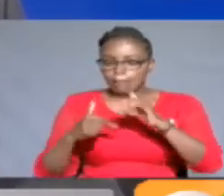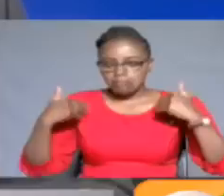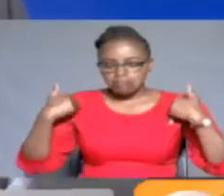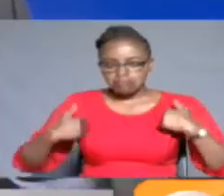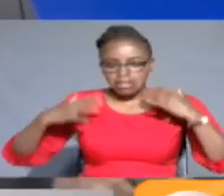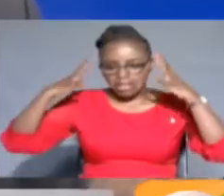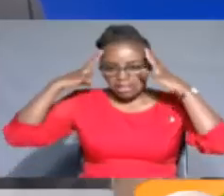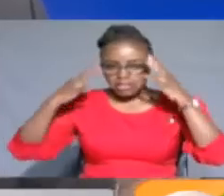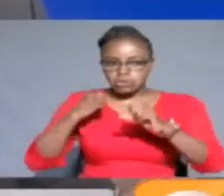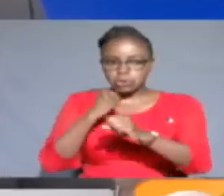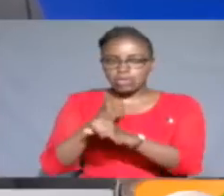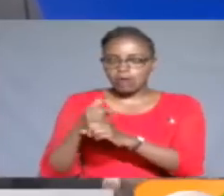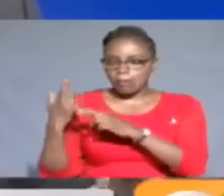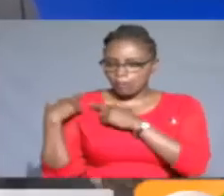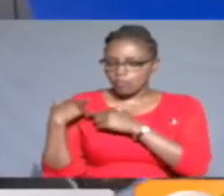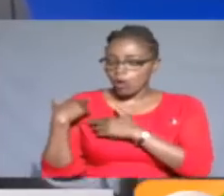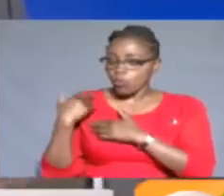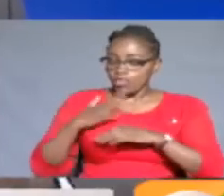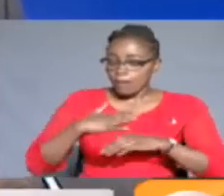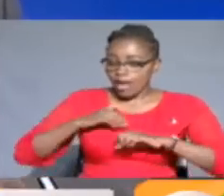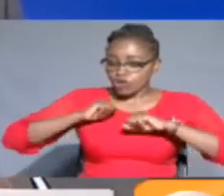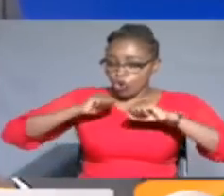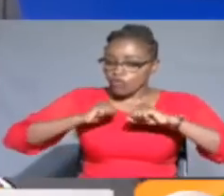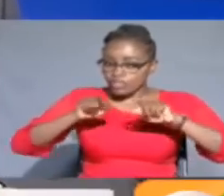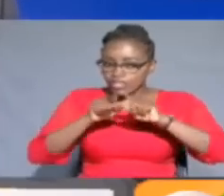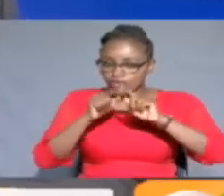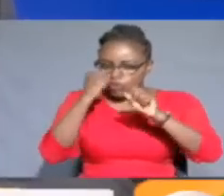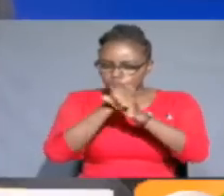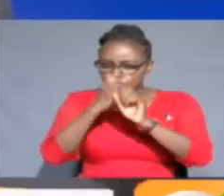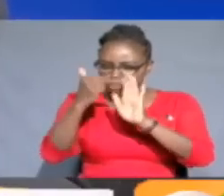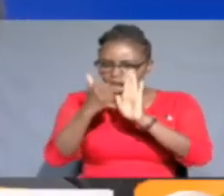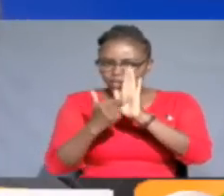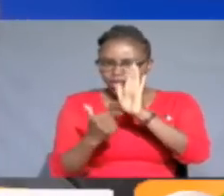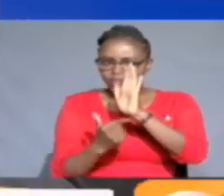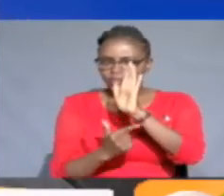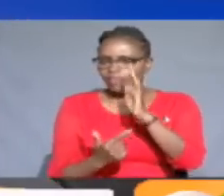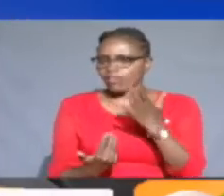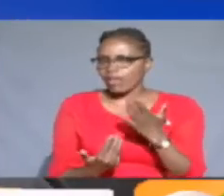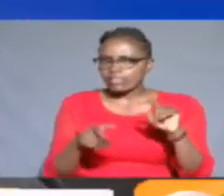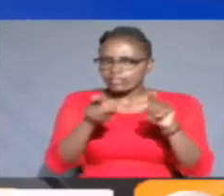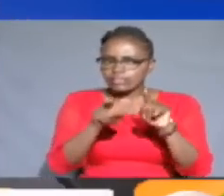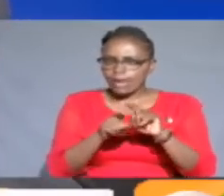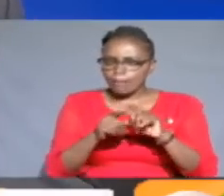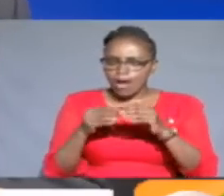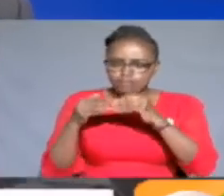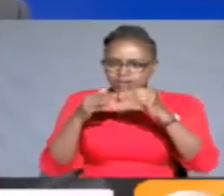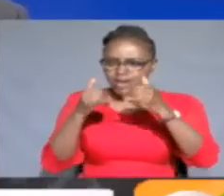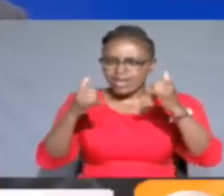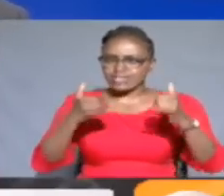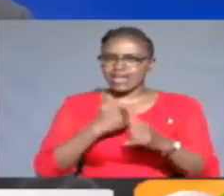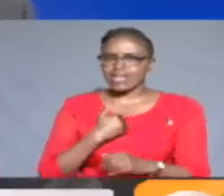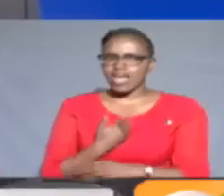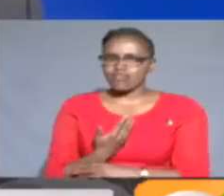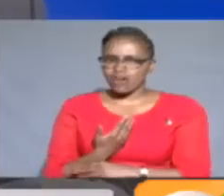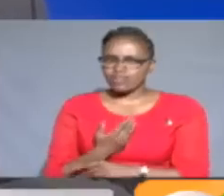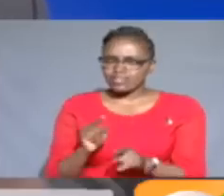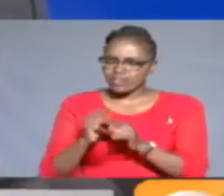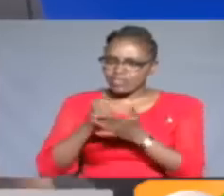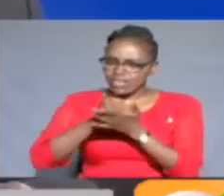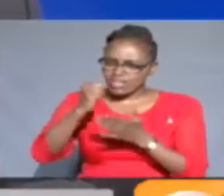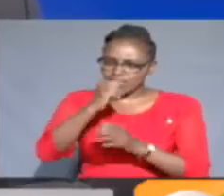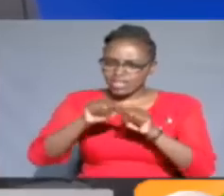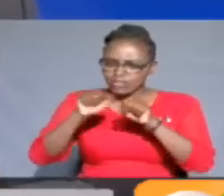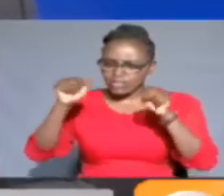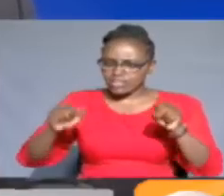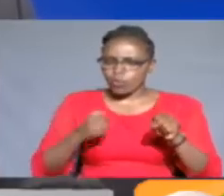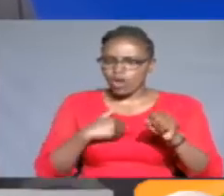decisions and we sat with my officers and we said, this is what we are going to do. We even put guidelines, even referral systems, we put